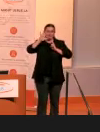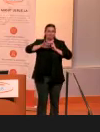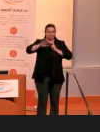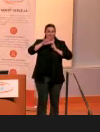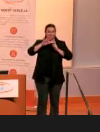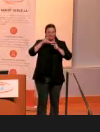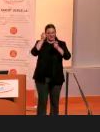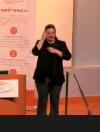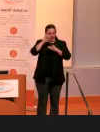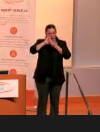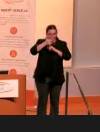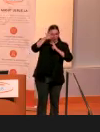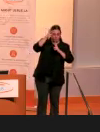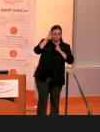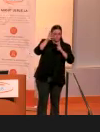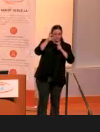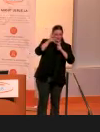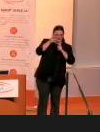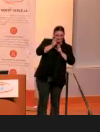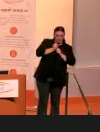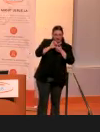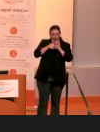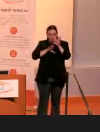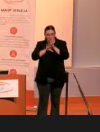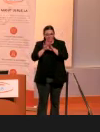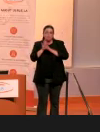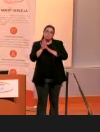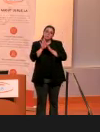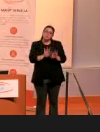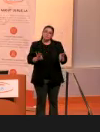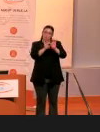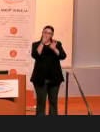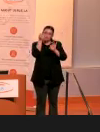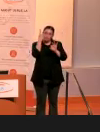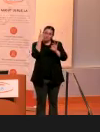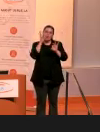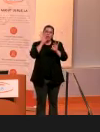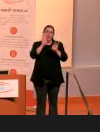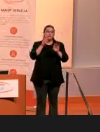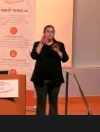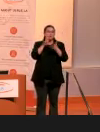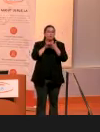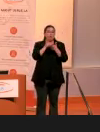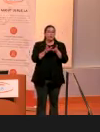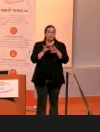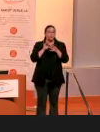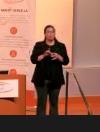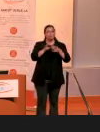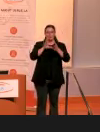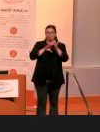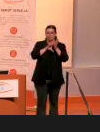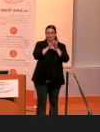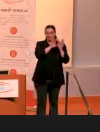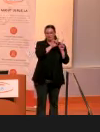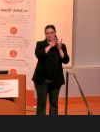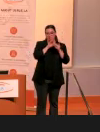is critical towards what you're going to hear about later with translational developments with